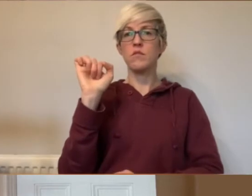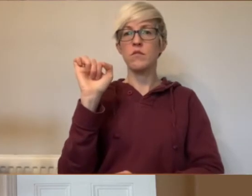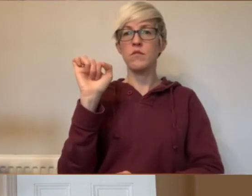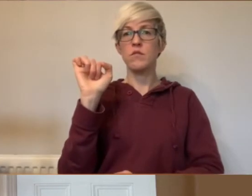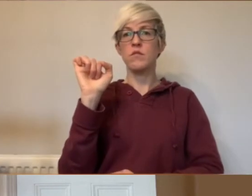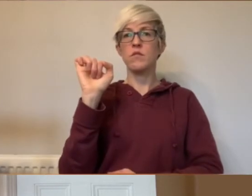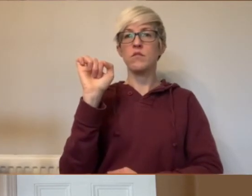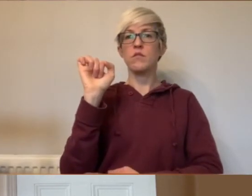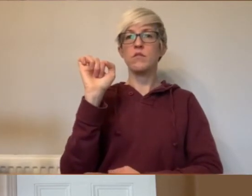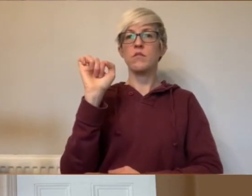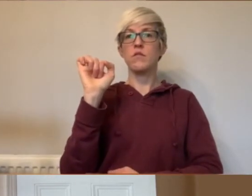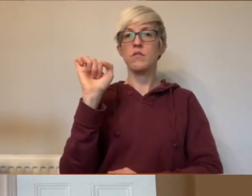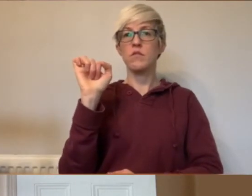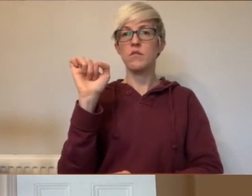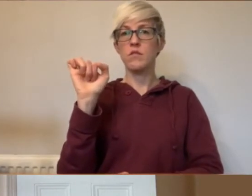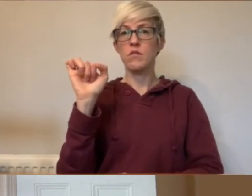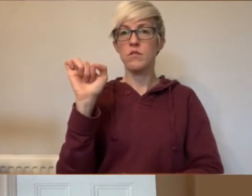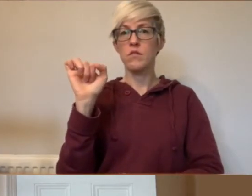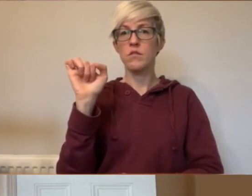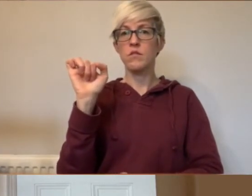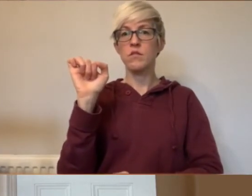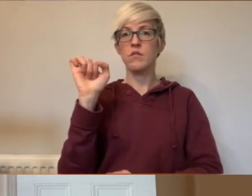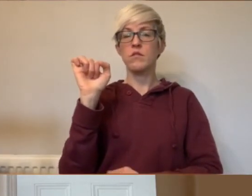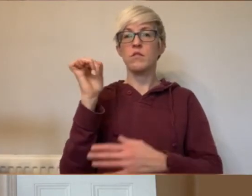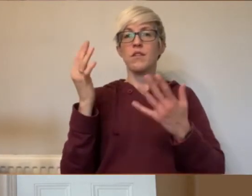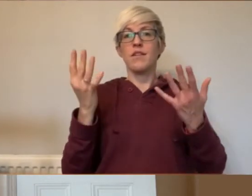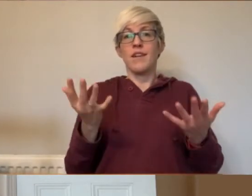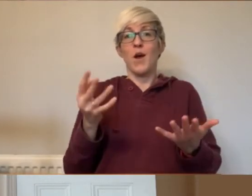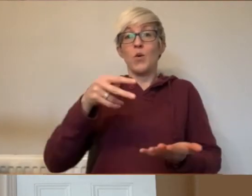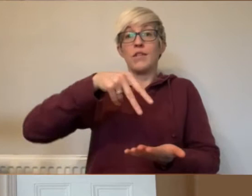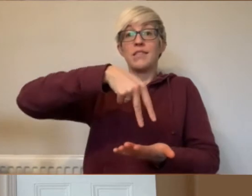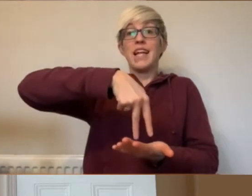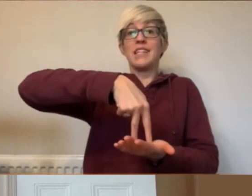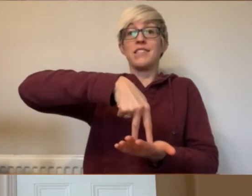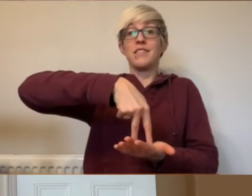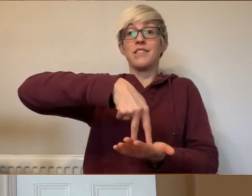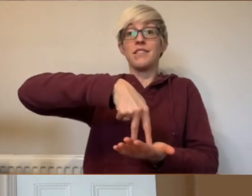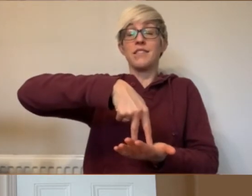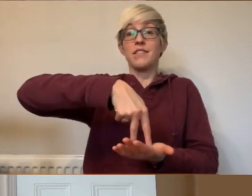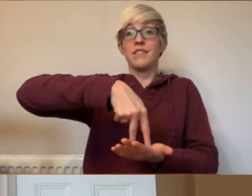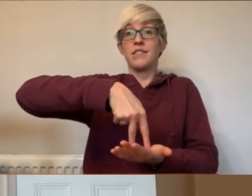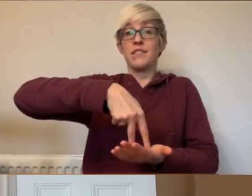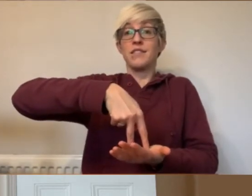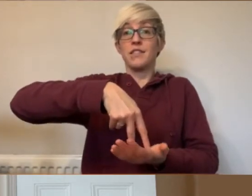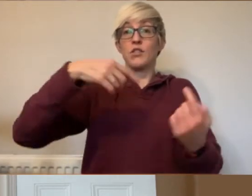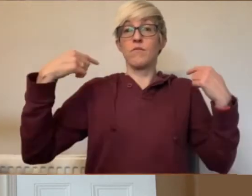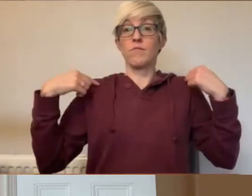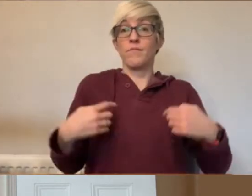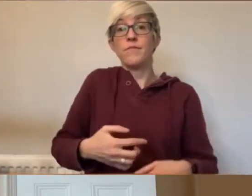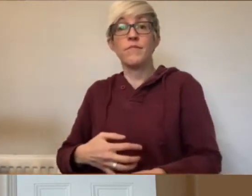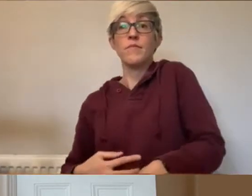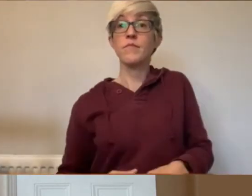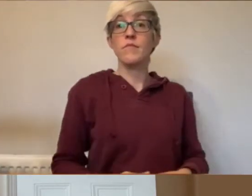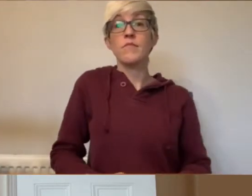And then come into the middle of your feet and stand up with straight legs. Give